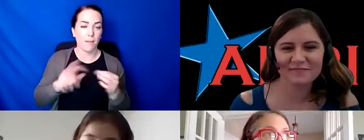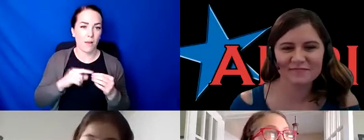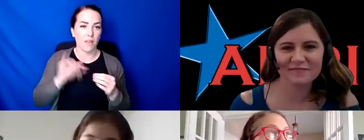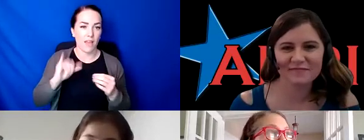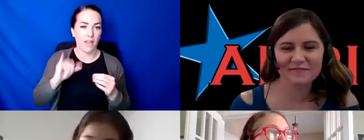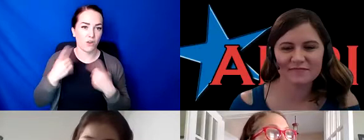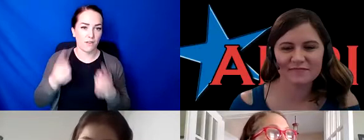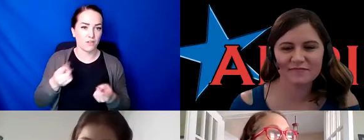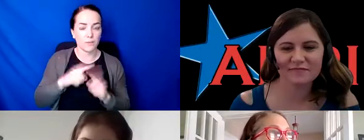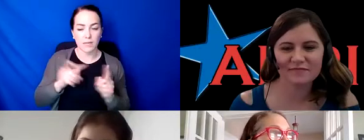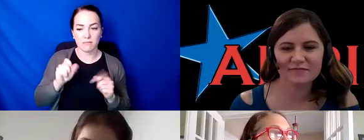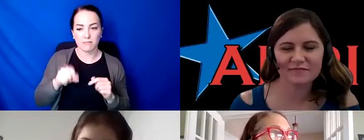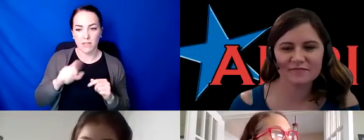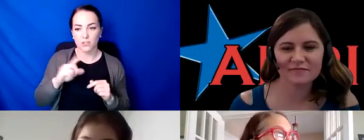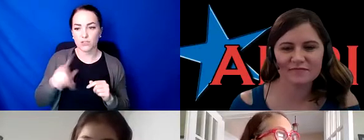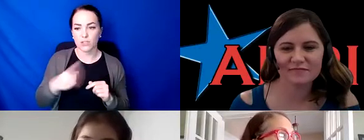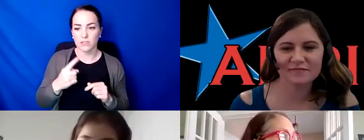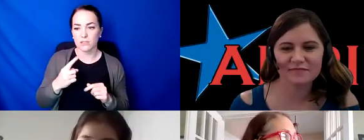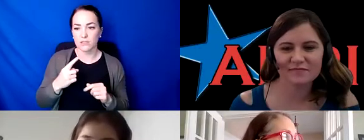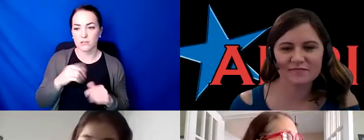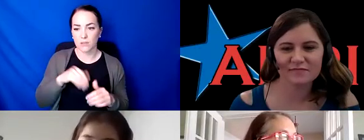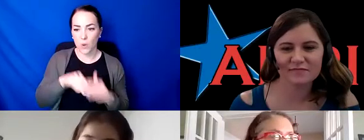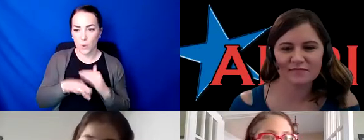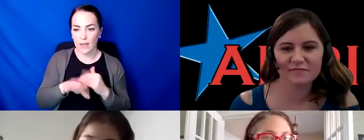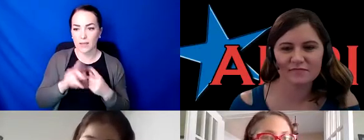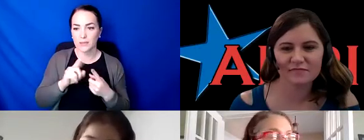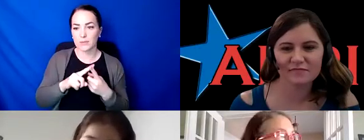just going into the